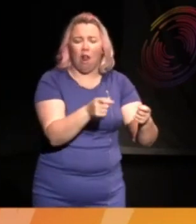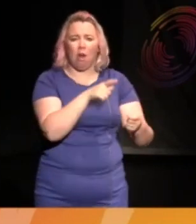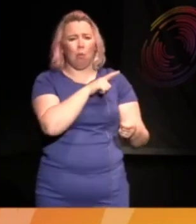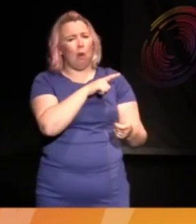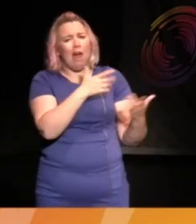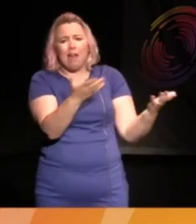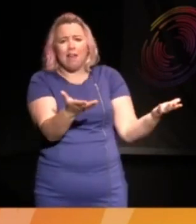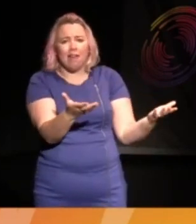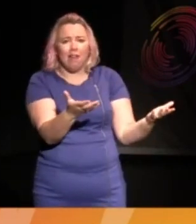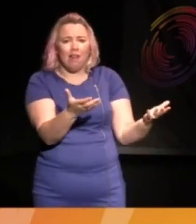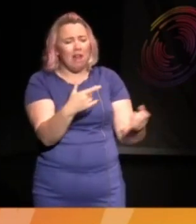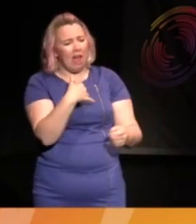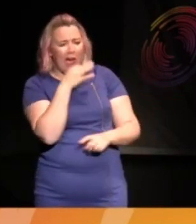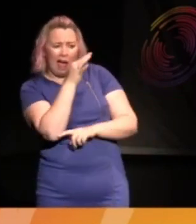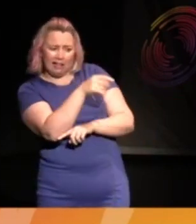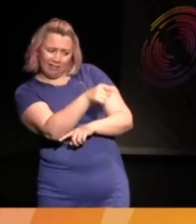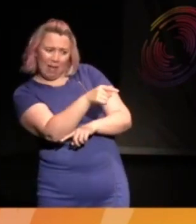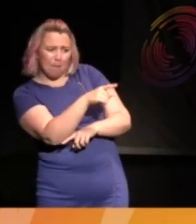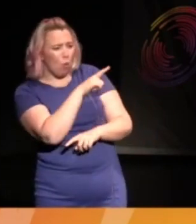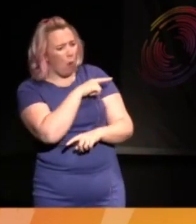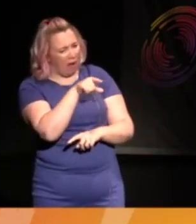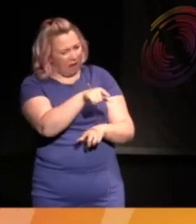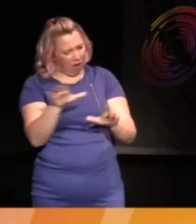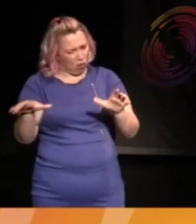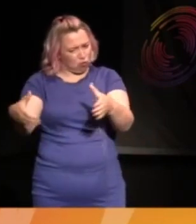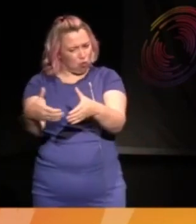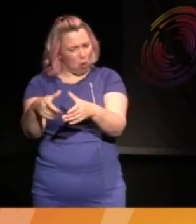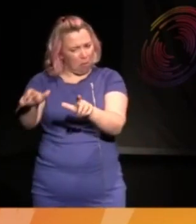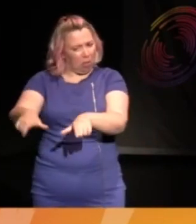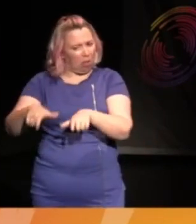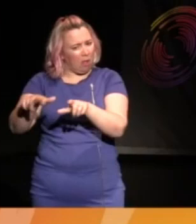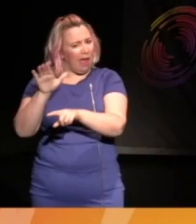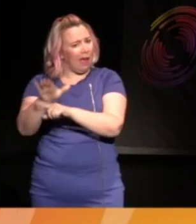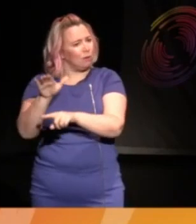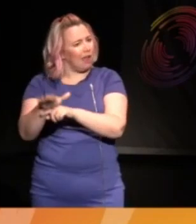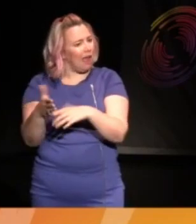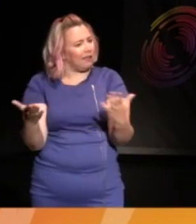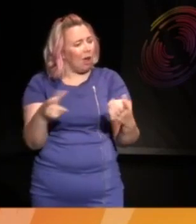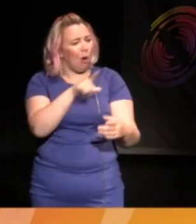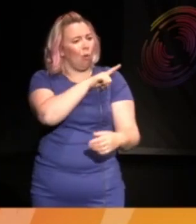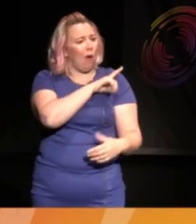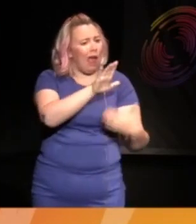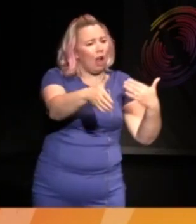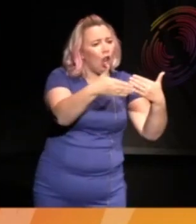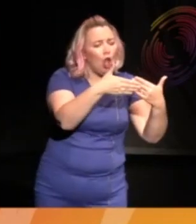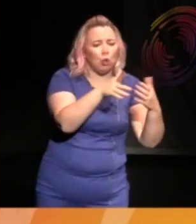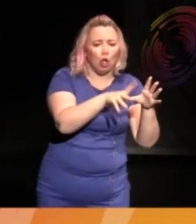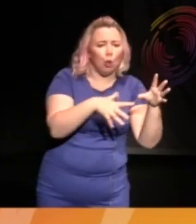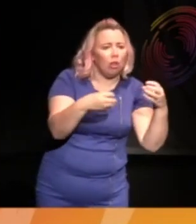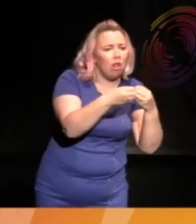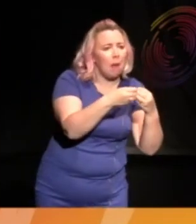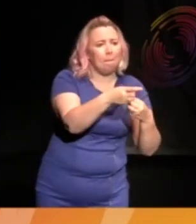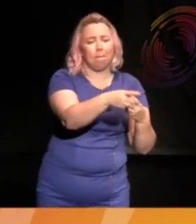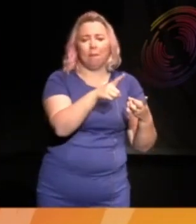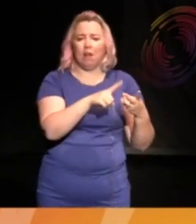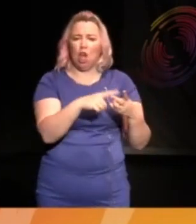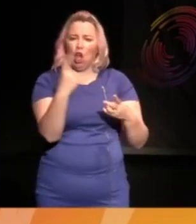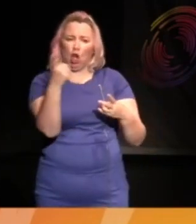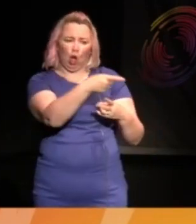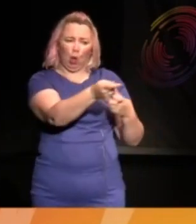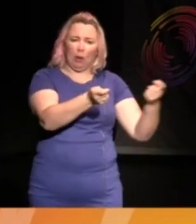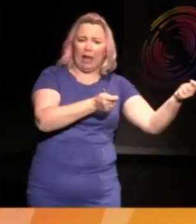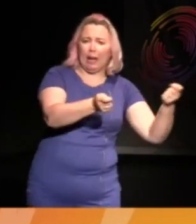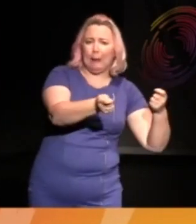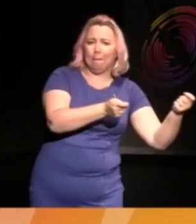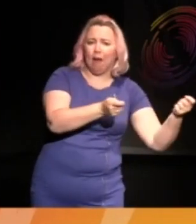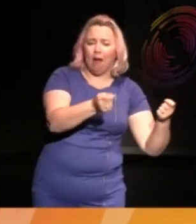be hanging out outside? Why are they not able to access certain places? Who are the gatekeepers and how do we change these things?